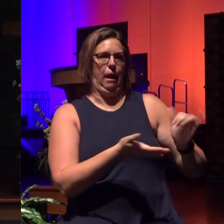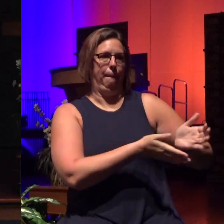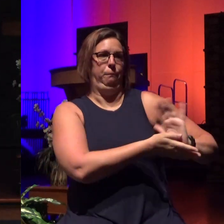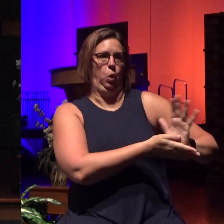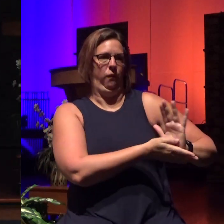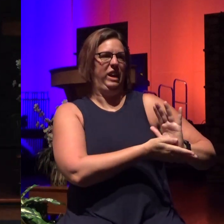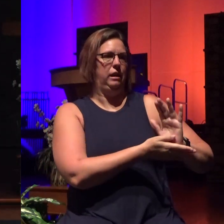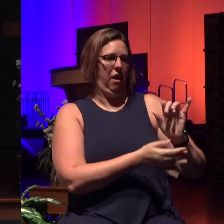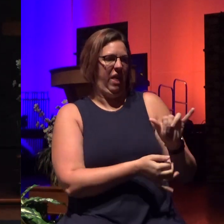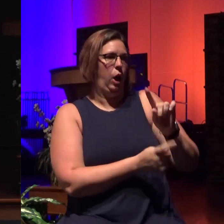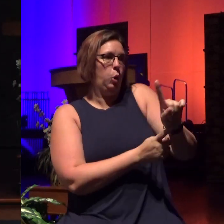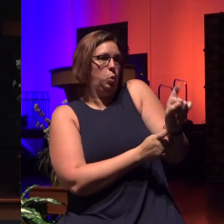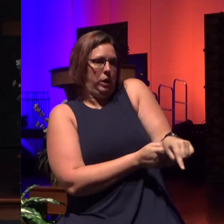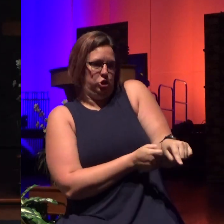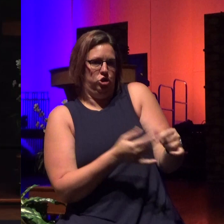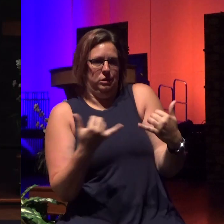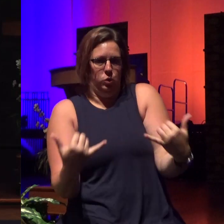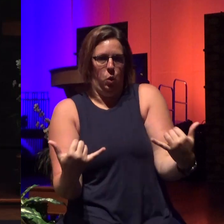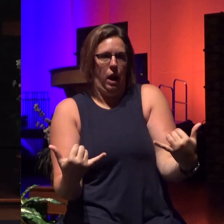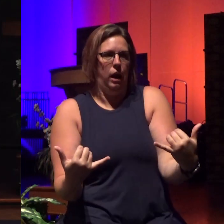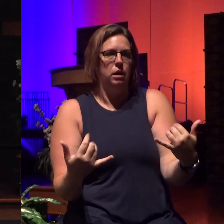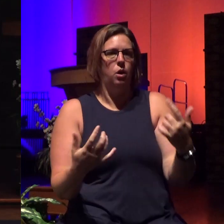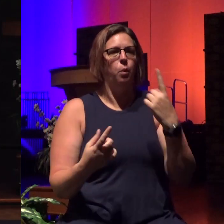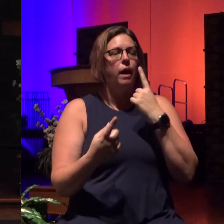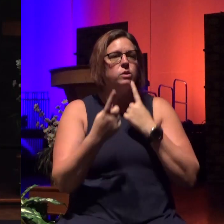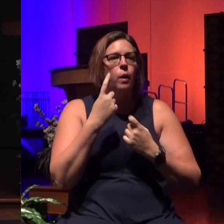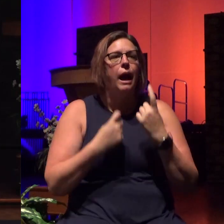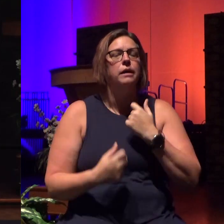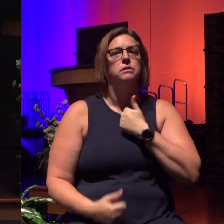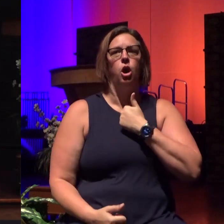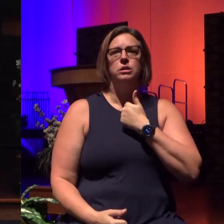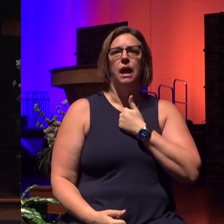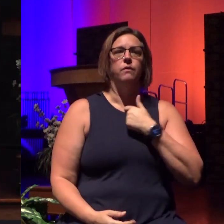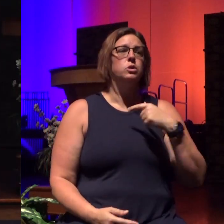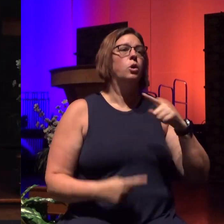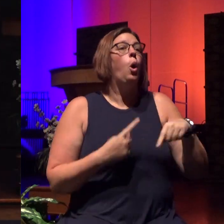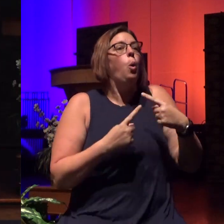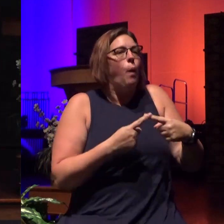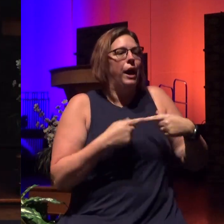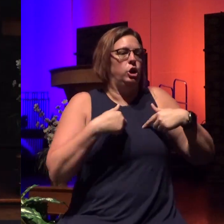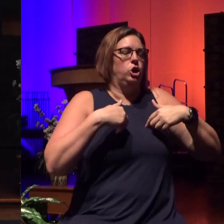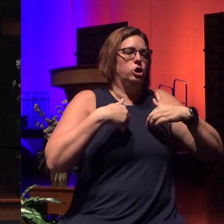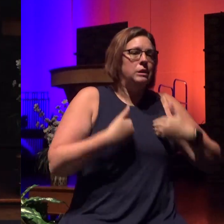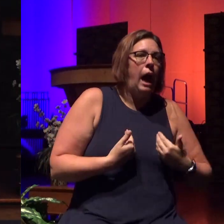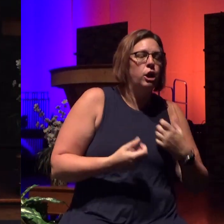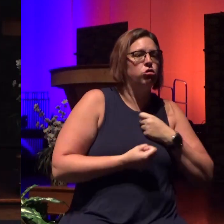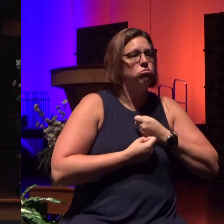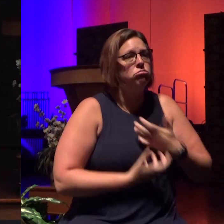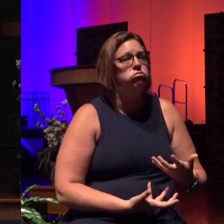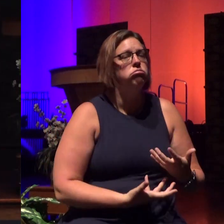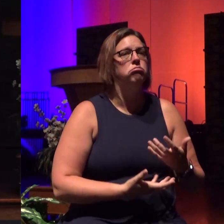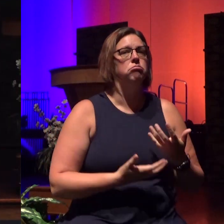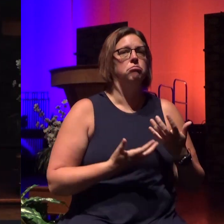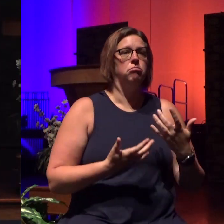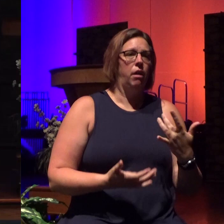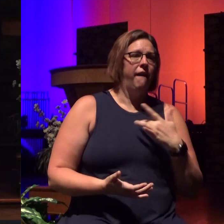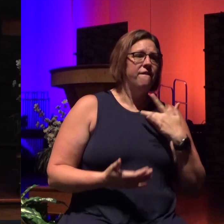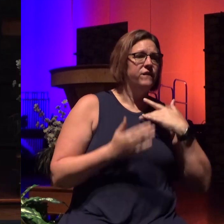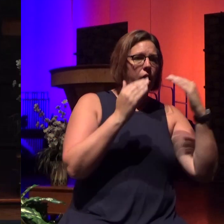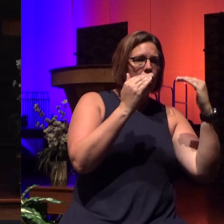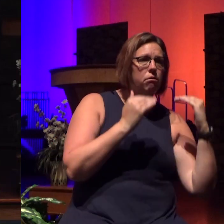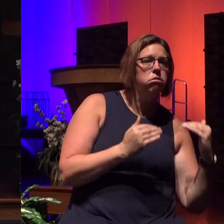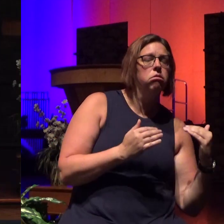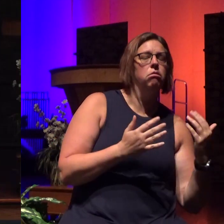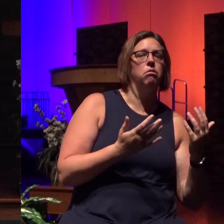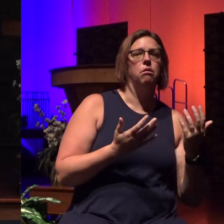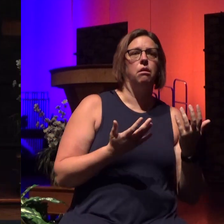today, that we all ask ourselves, gosh, when we get tired and we get worn out and it just doesn't seem like